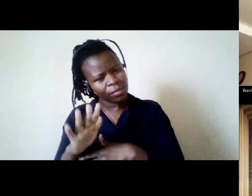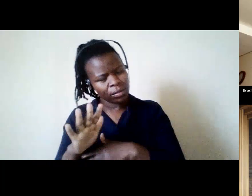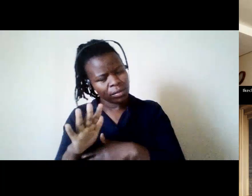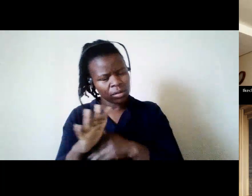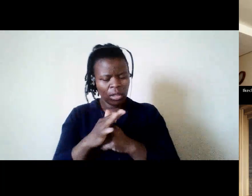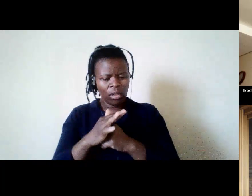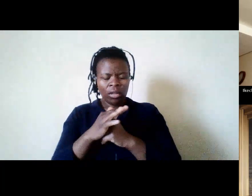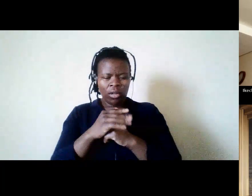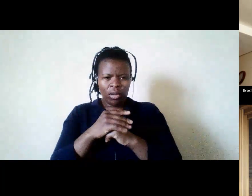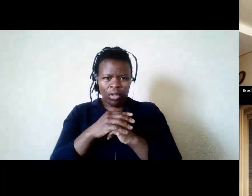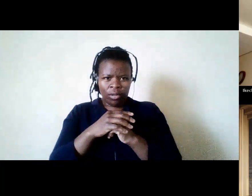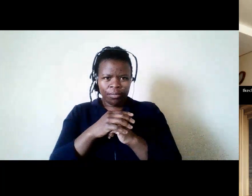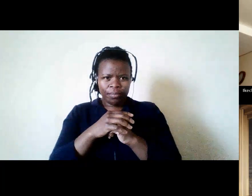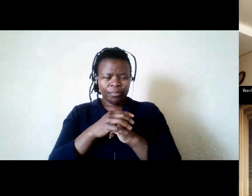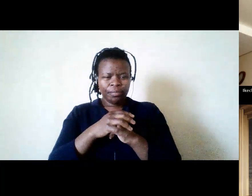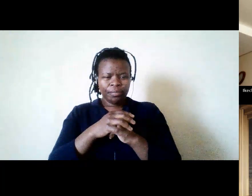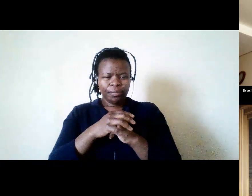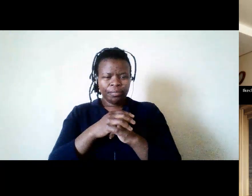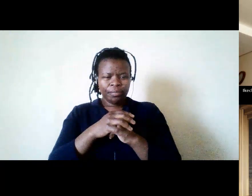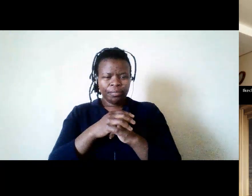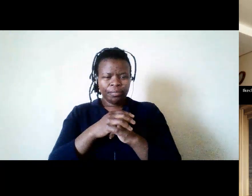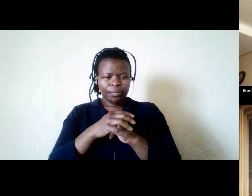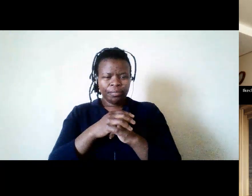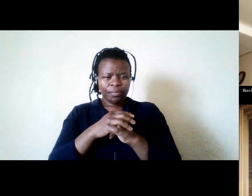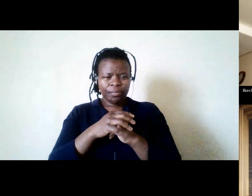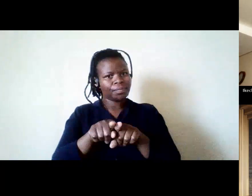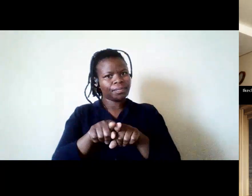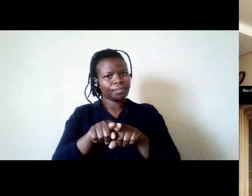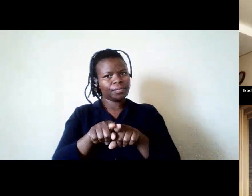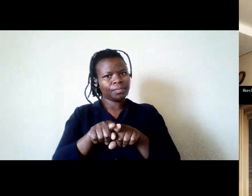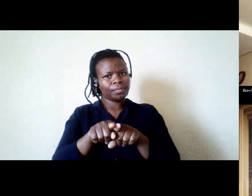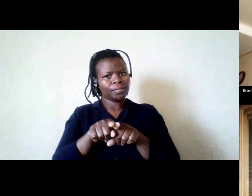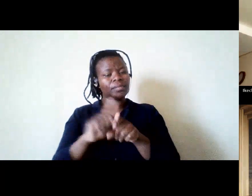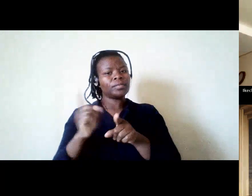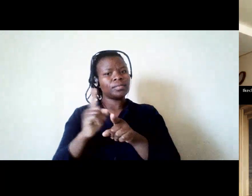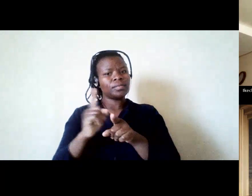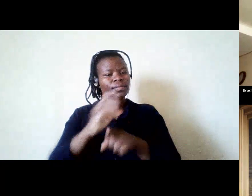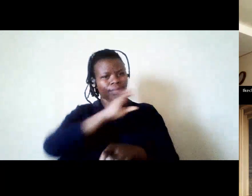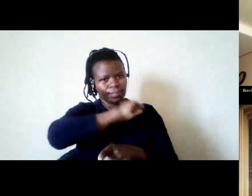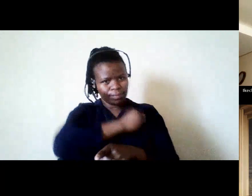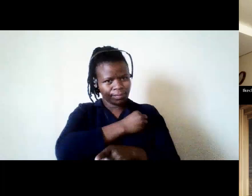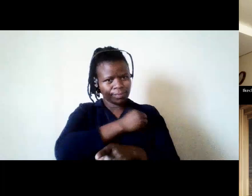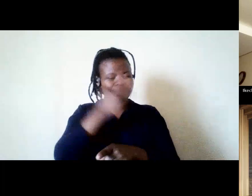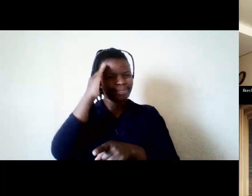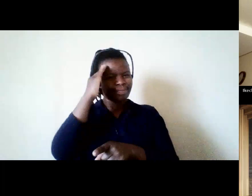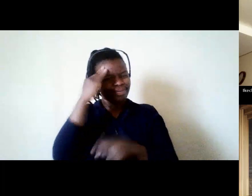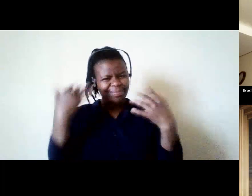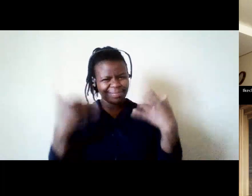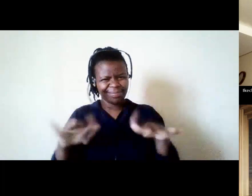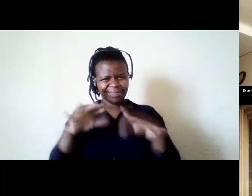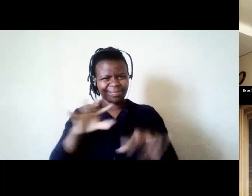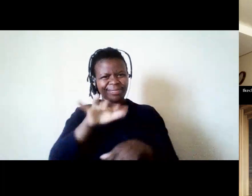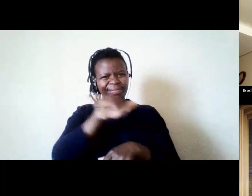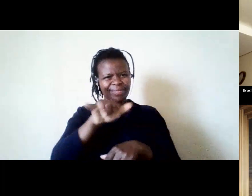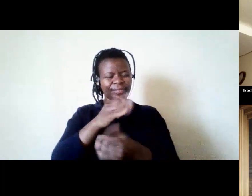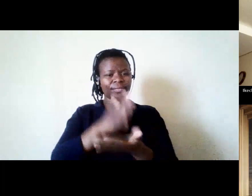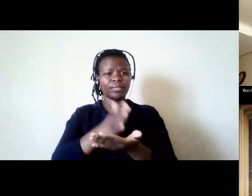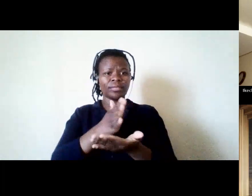affects to a child with severe to profound intellectual disability, who in most instances doesn't have is